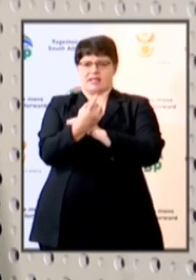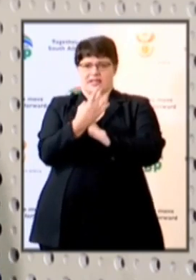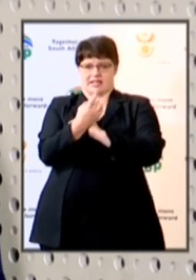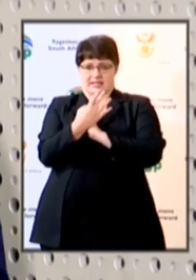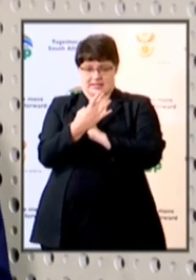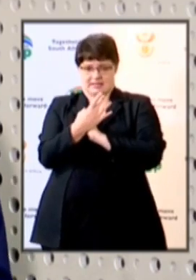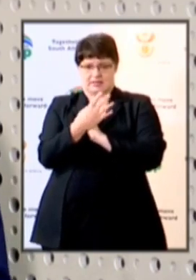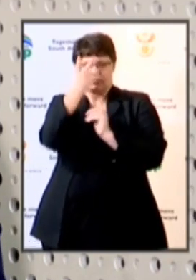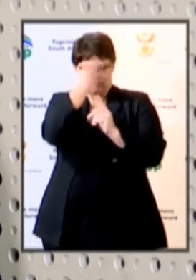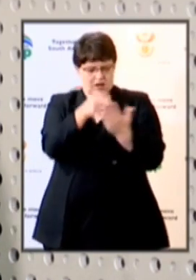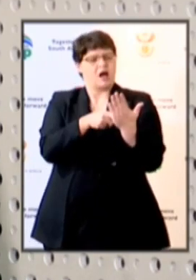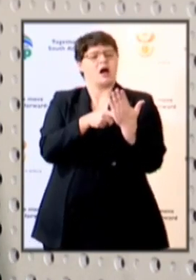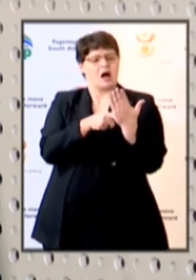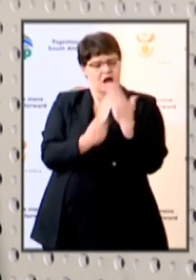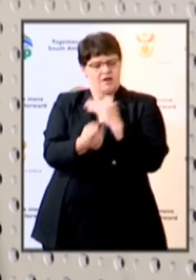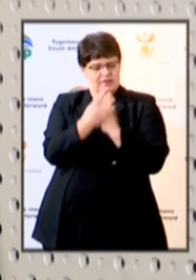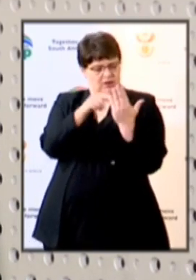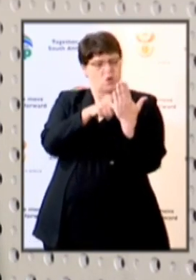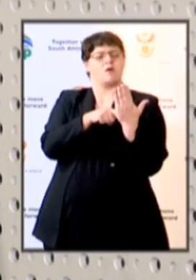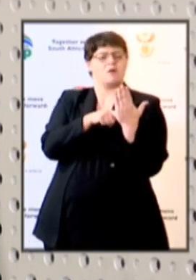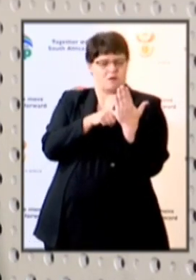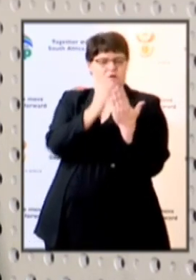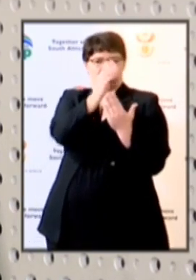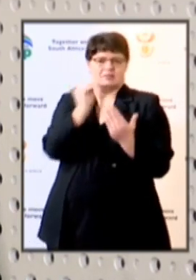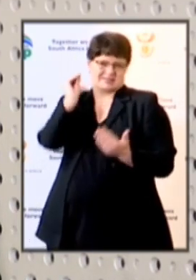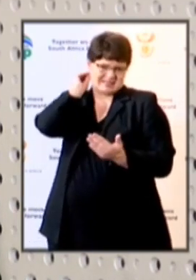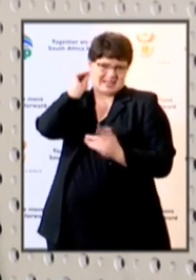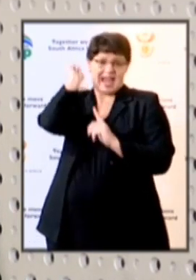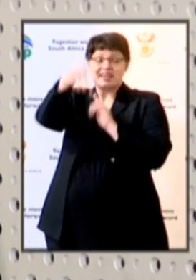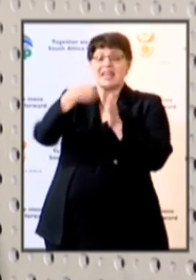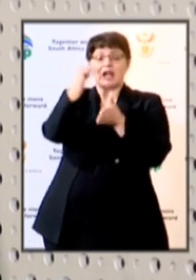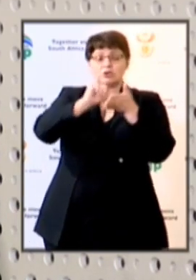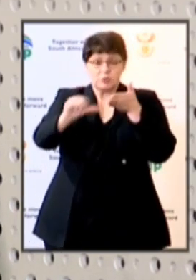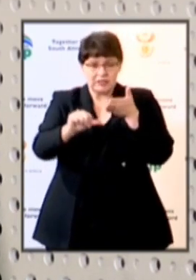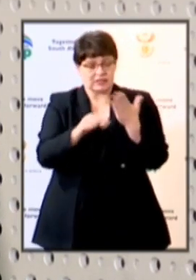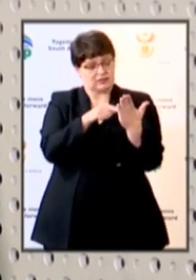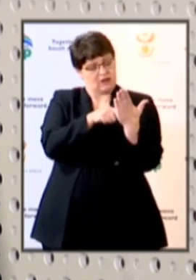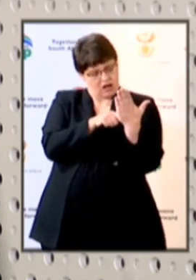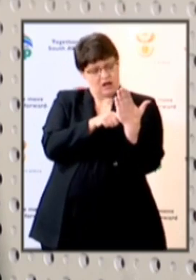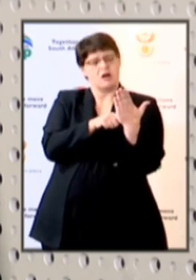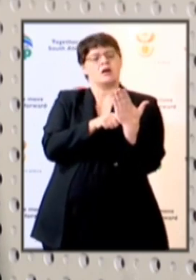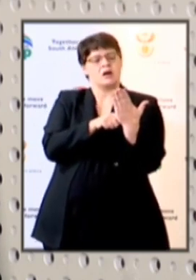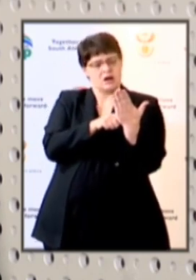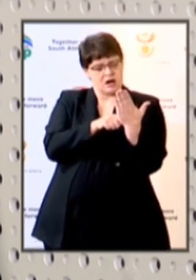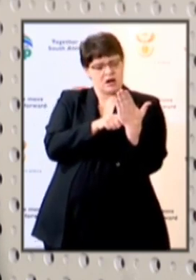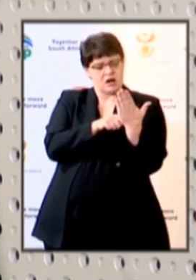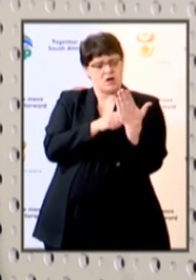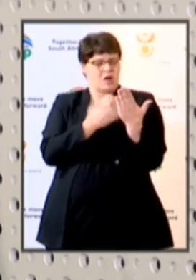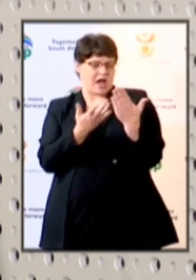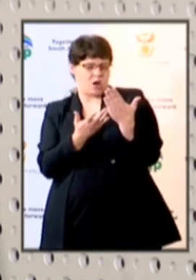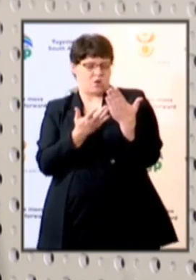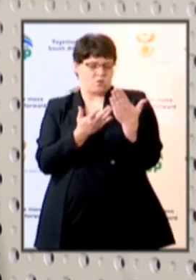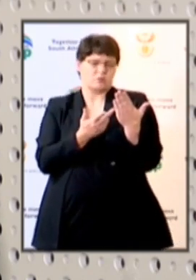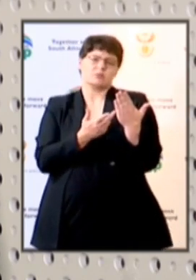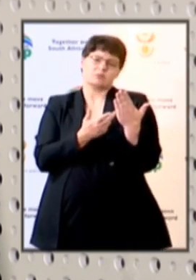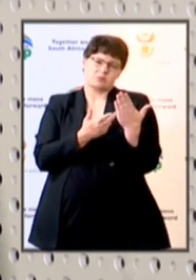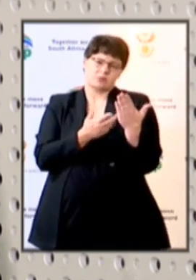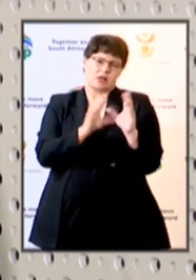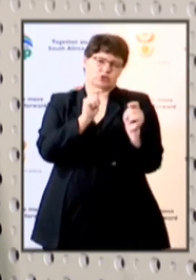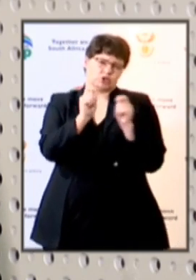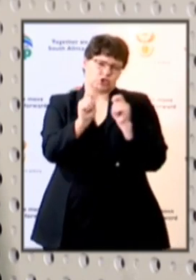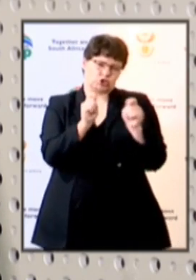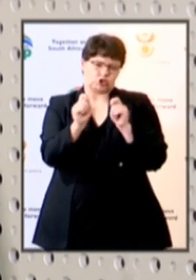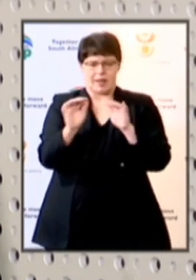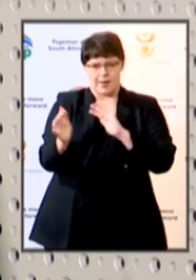account. And in the course of next week, having taken into account the feedback that we've